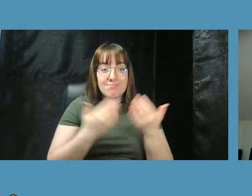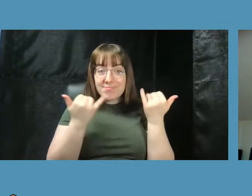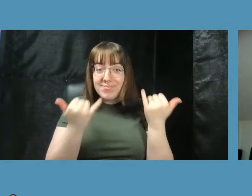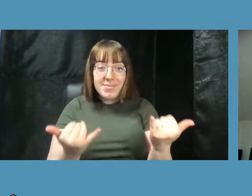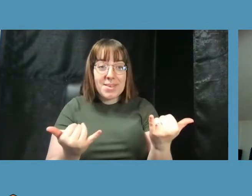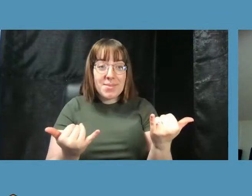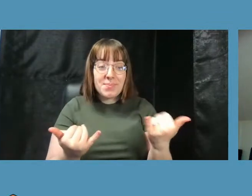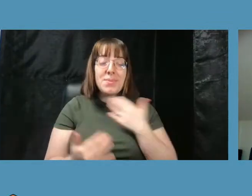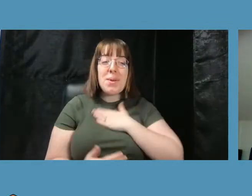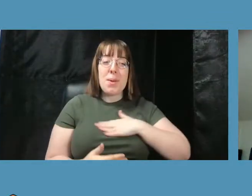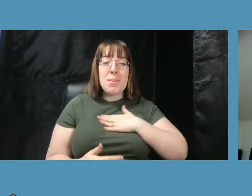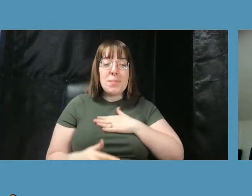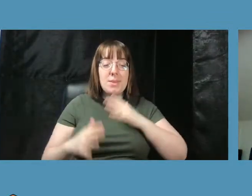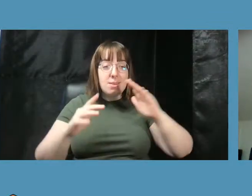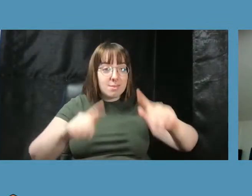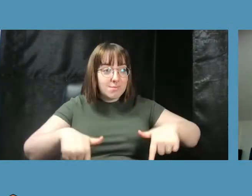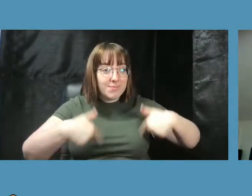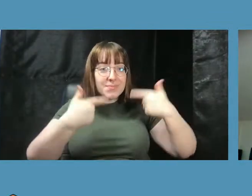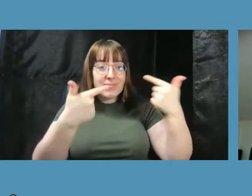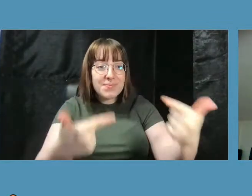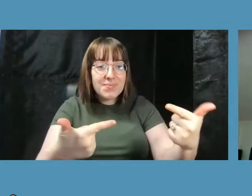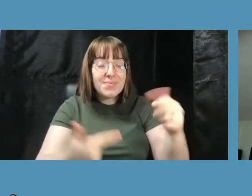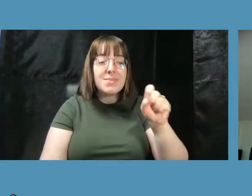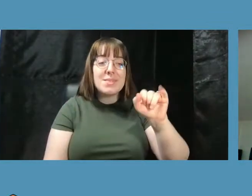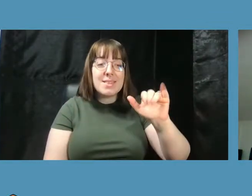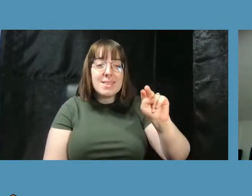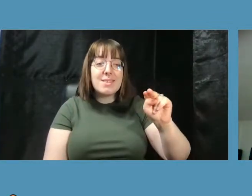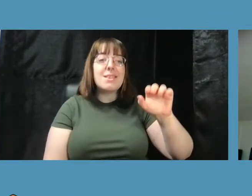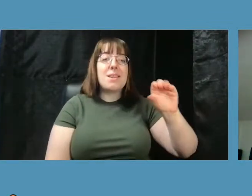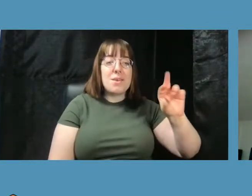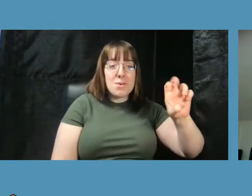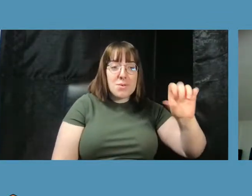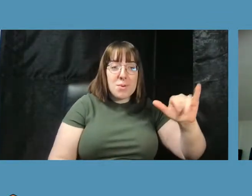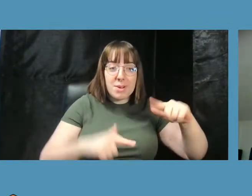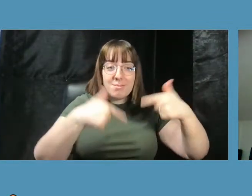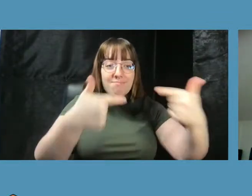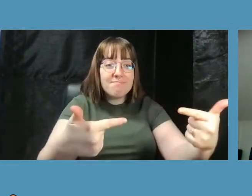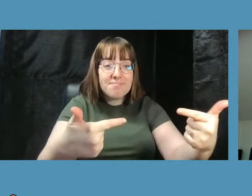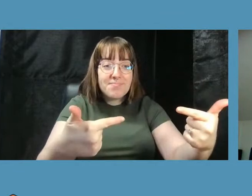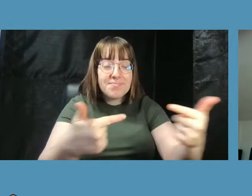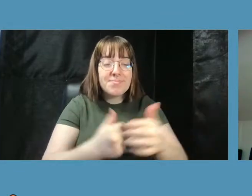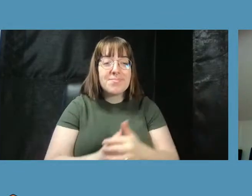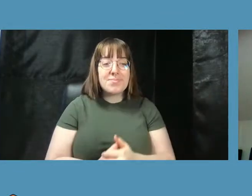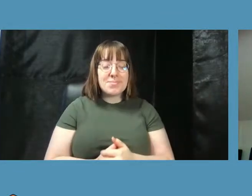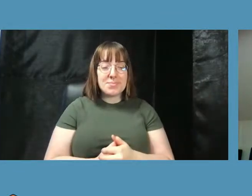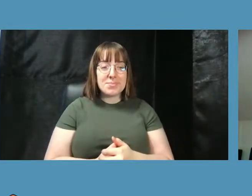I am pleased to turn the floor over to Sina Bahram and Corey Timpson.